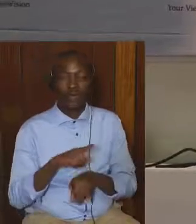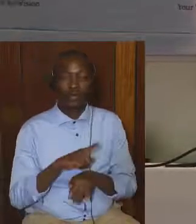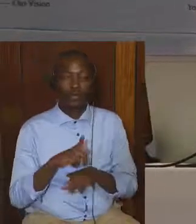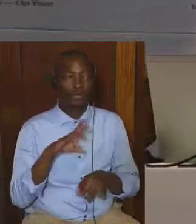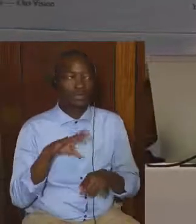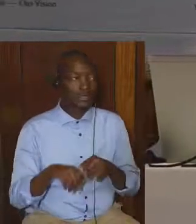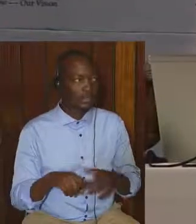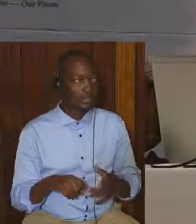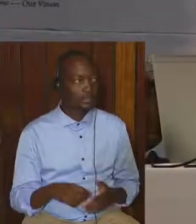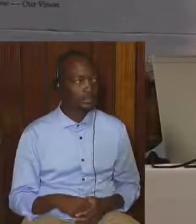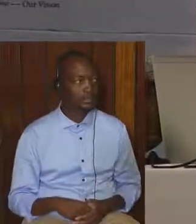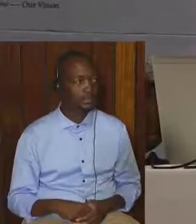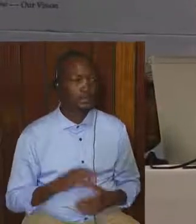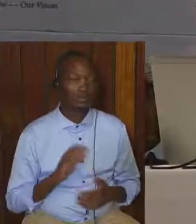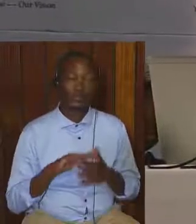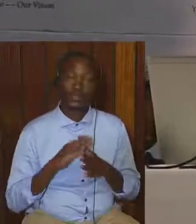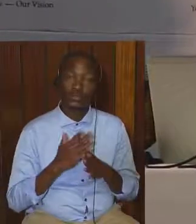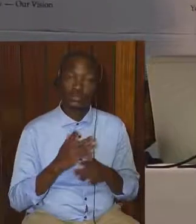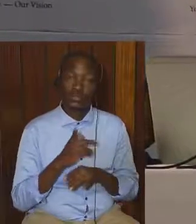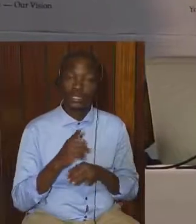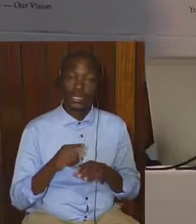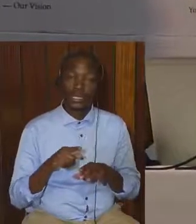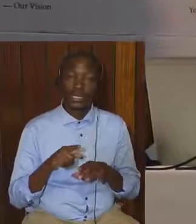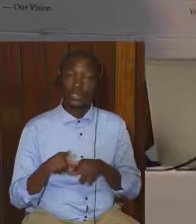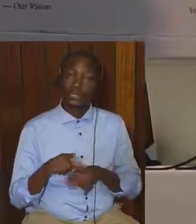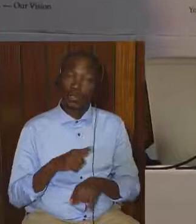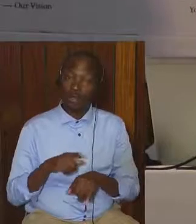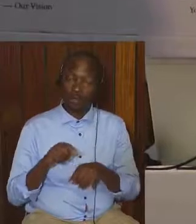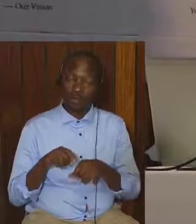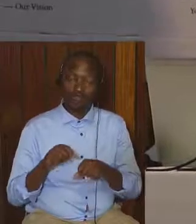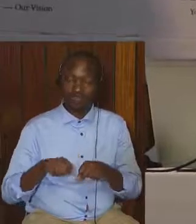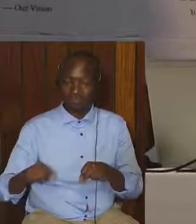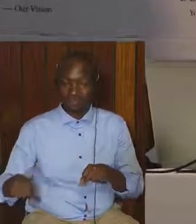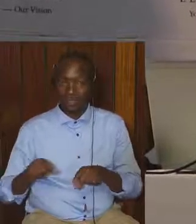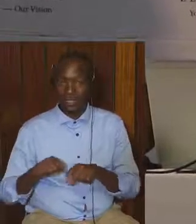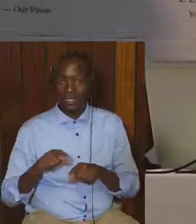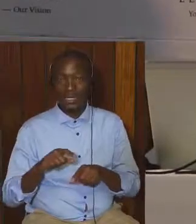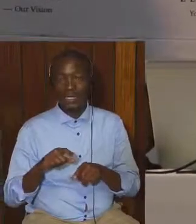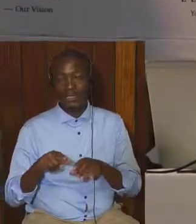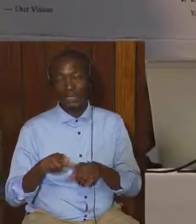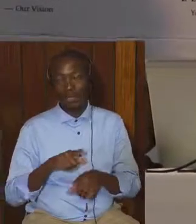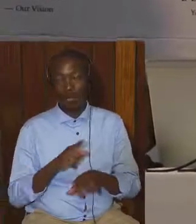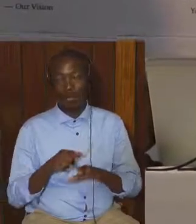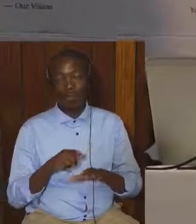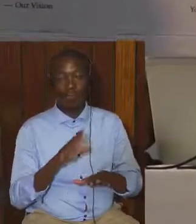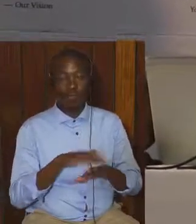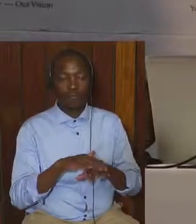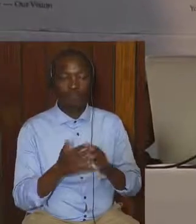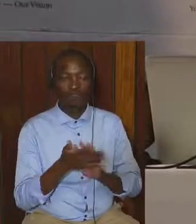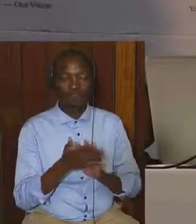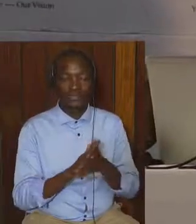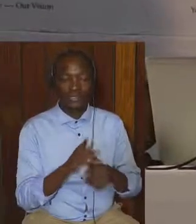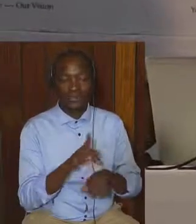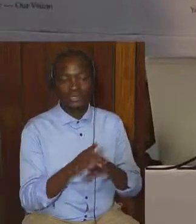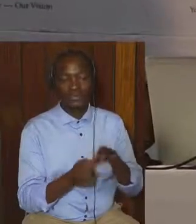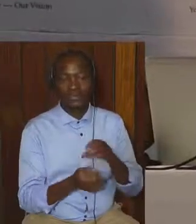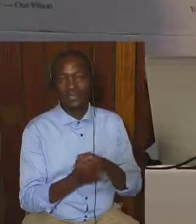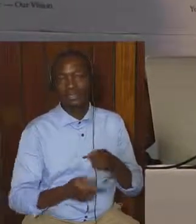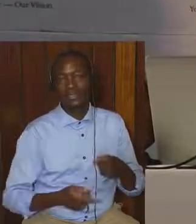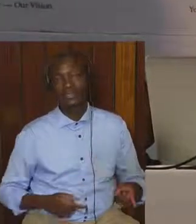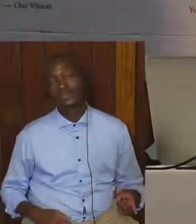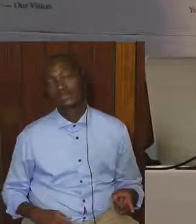take? Because the longer we wait, the longer the possibility of more damage being